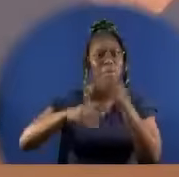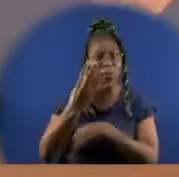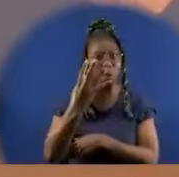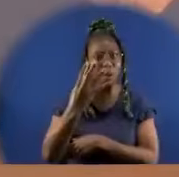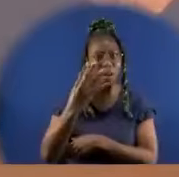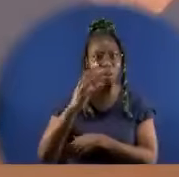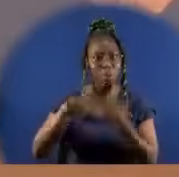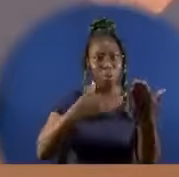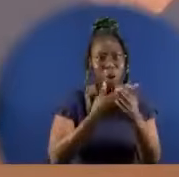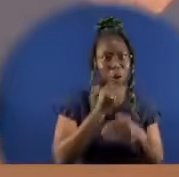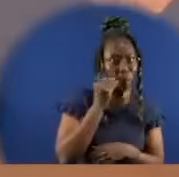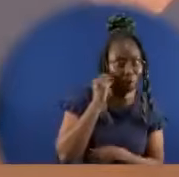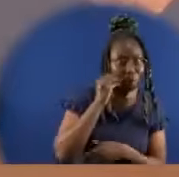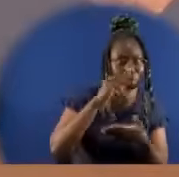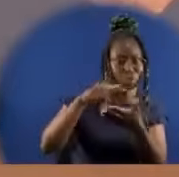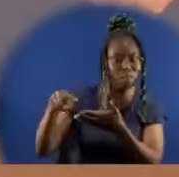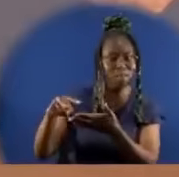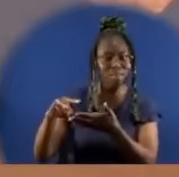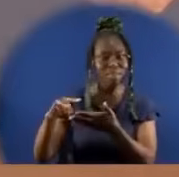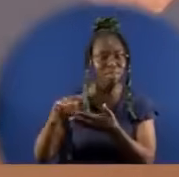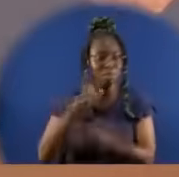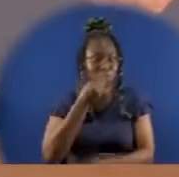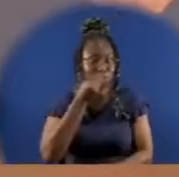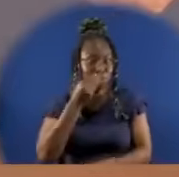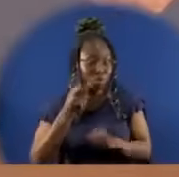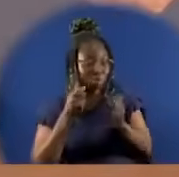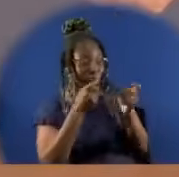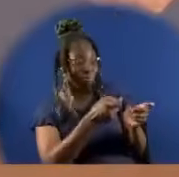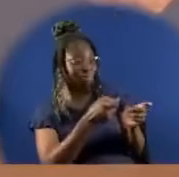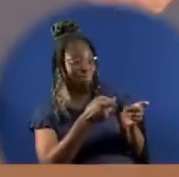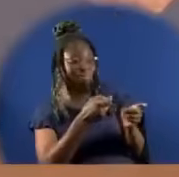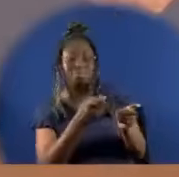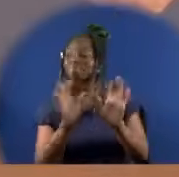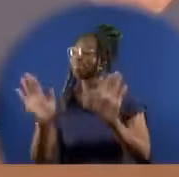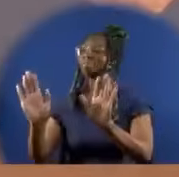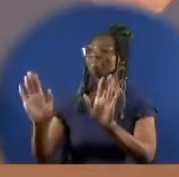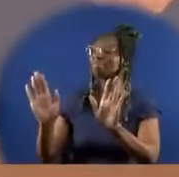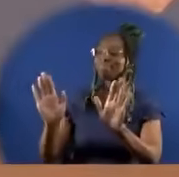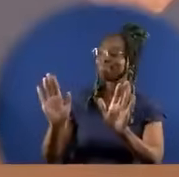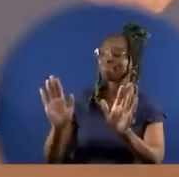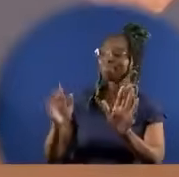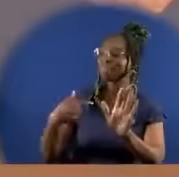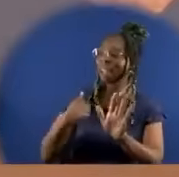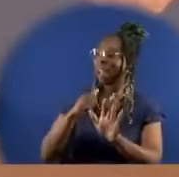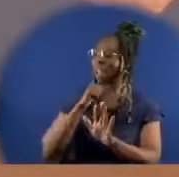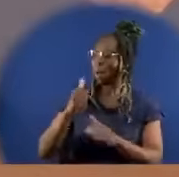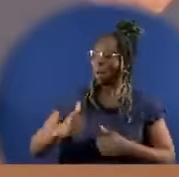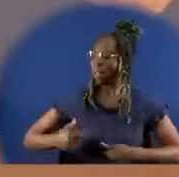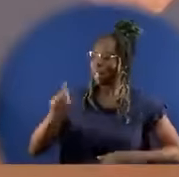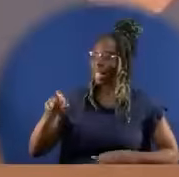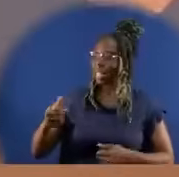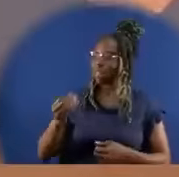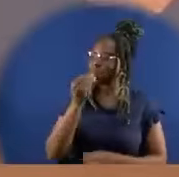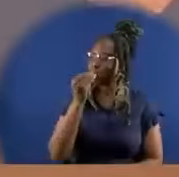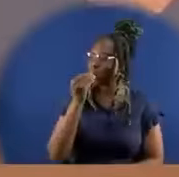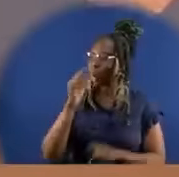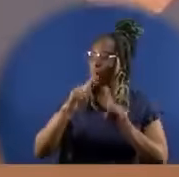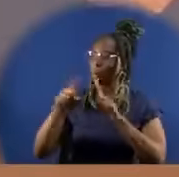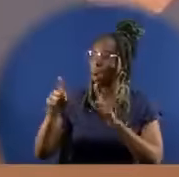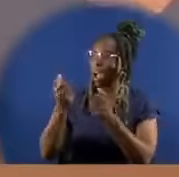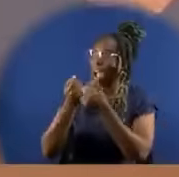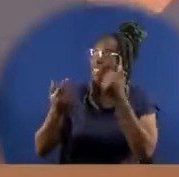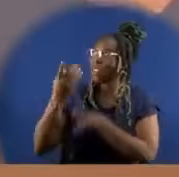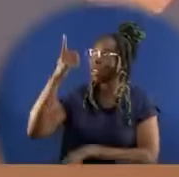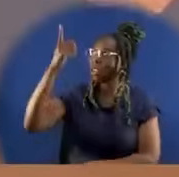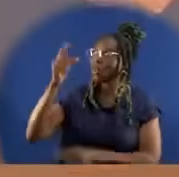home. He tries to tempt him with food because he's been fasting. And Jesus says, it is written, man shall not live by bread alone, but by every word that proceeds